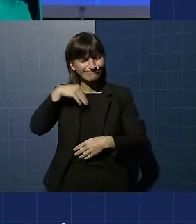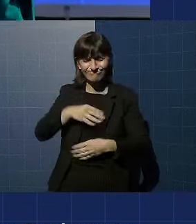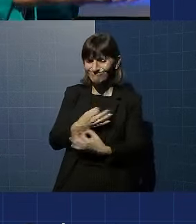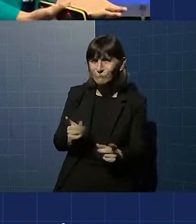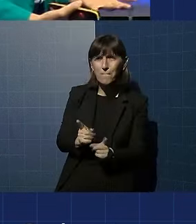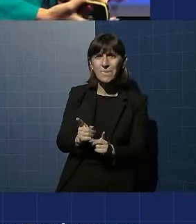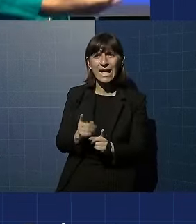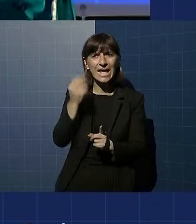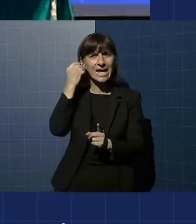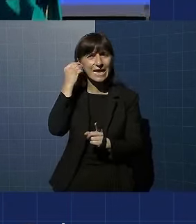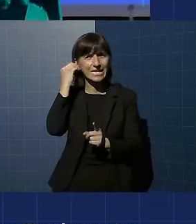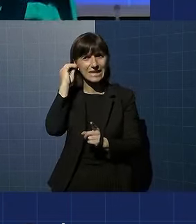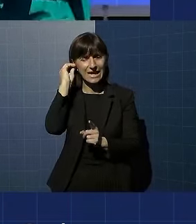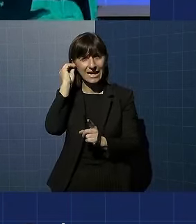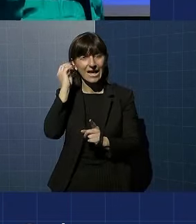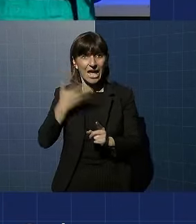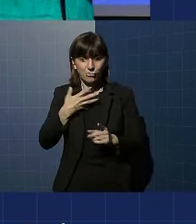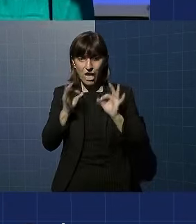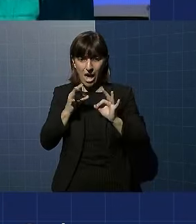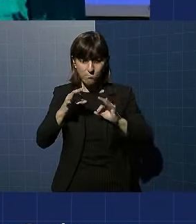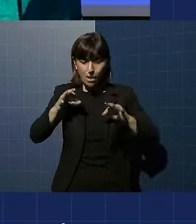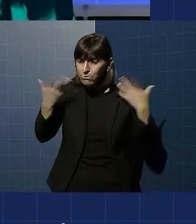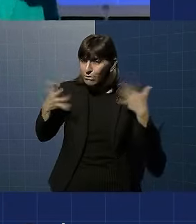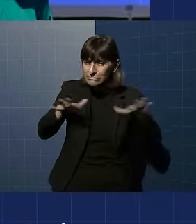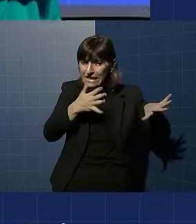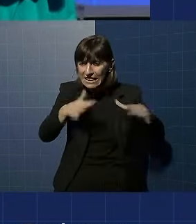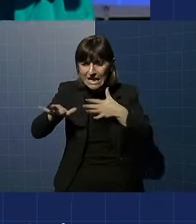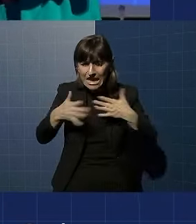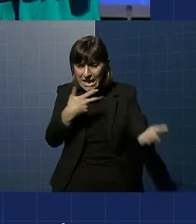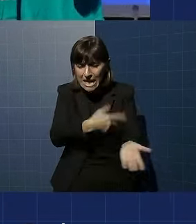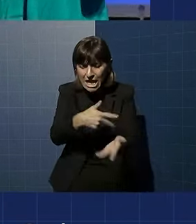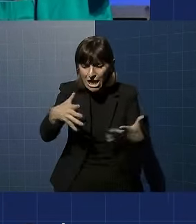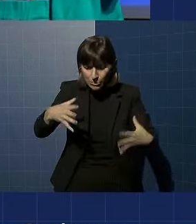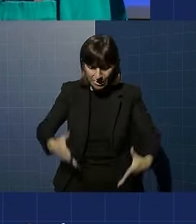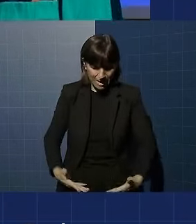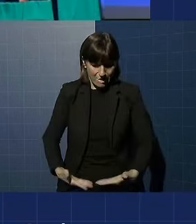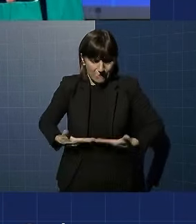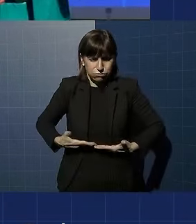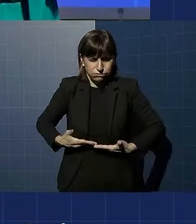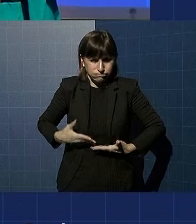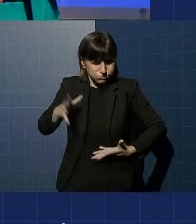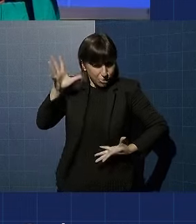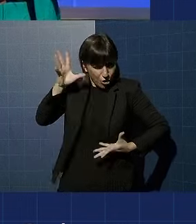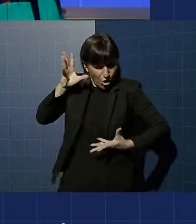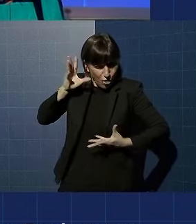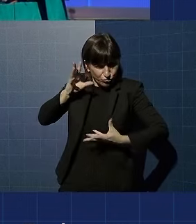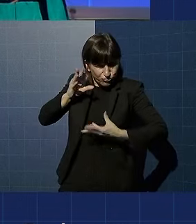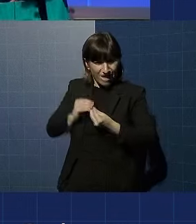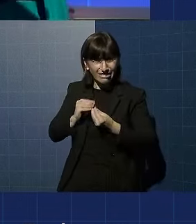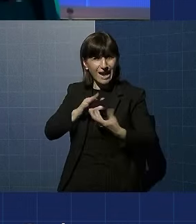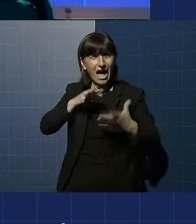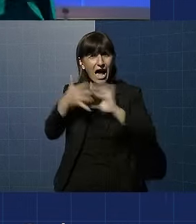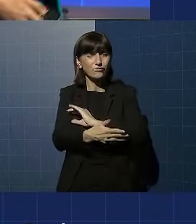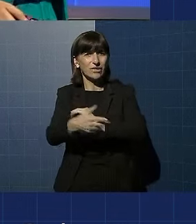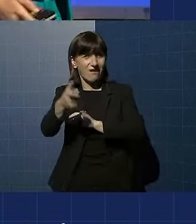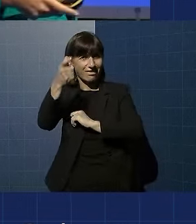It makes that they can have headaches. And as I already mentioned, it can impact their vision and it can impact some of the brain changes that we see.